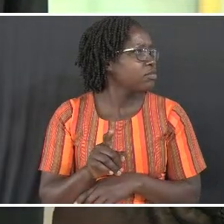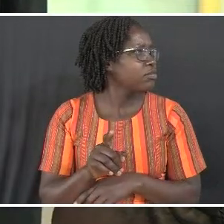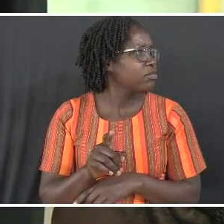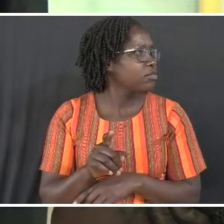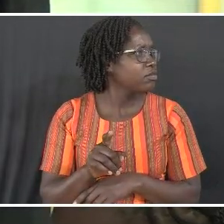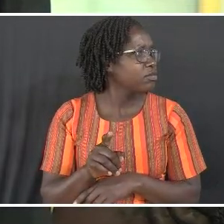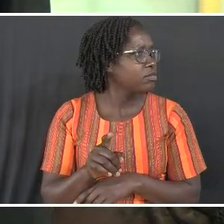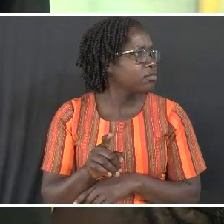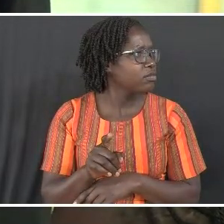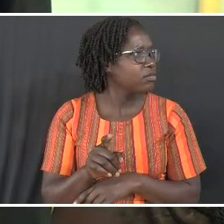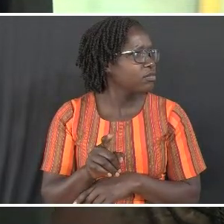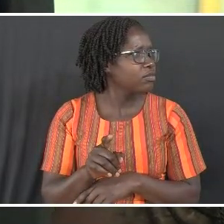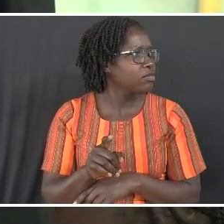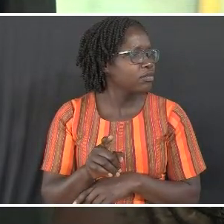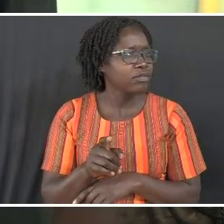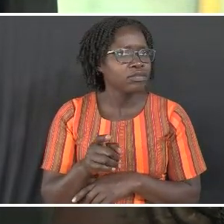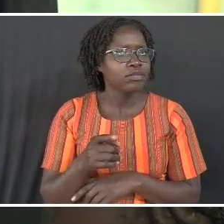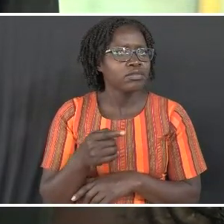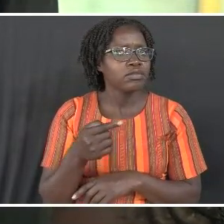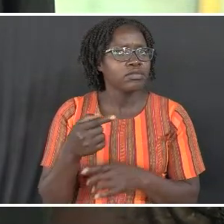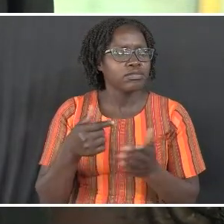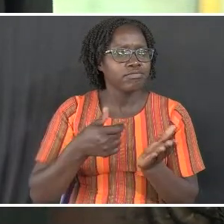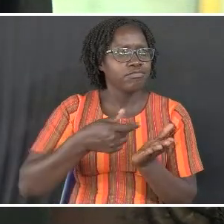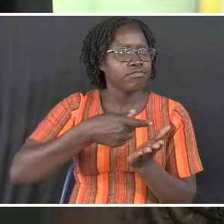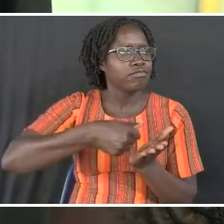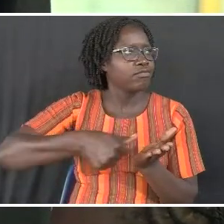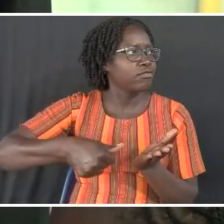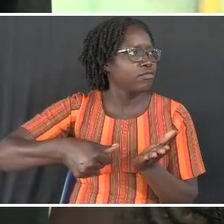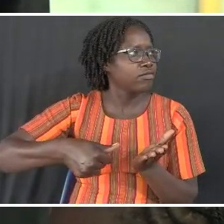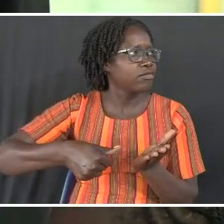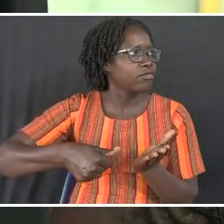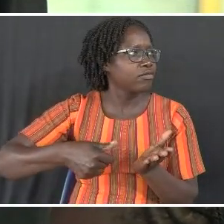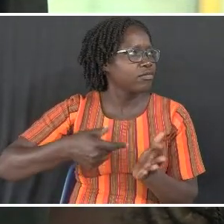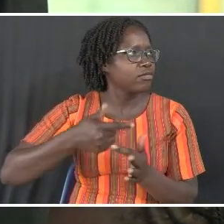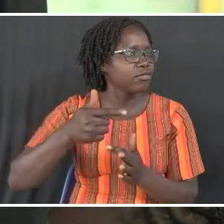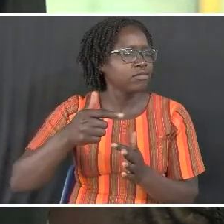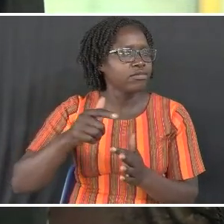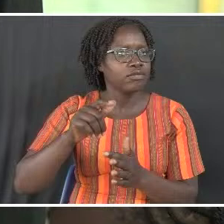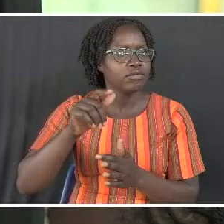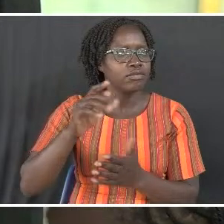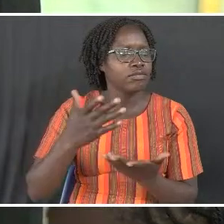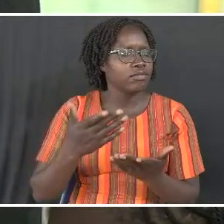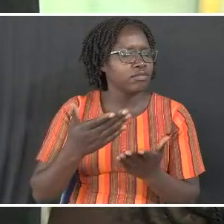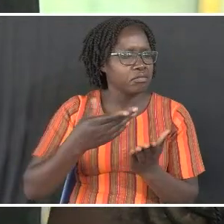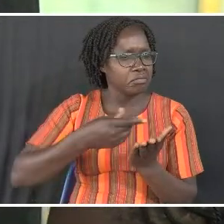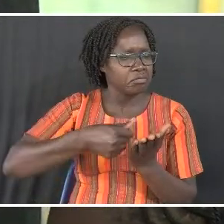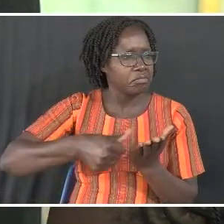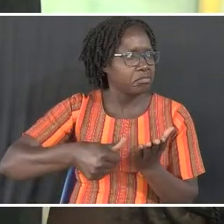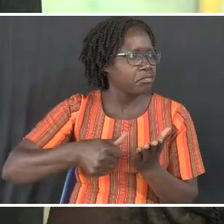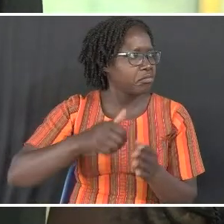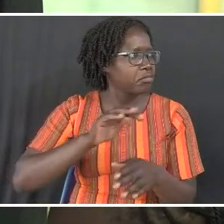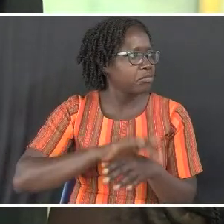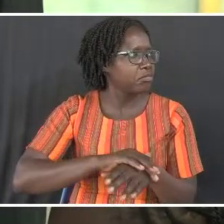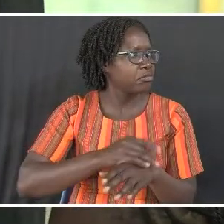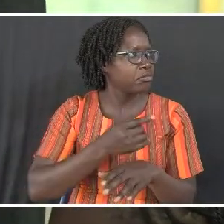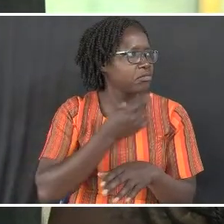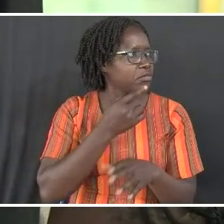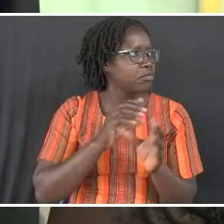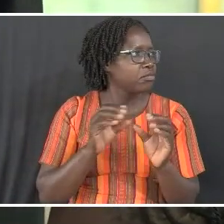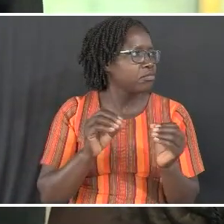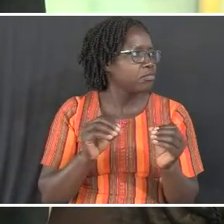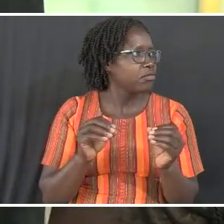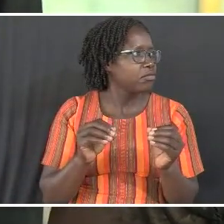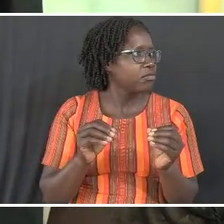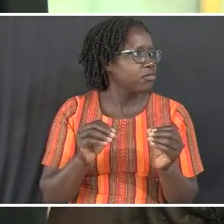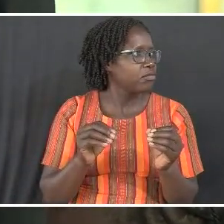research on fluoride toothpaste, that fluoride is actually harmful to our teeth, and that they will talk more of